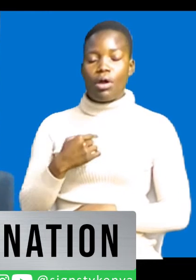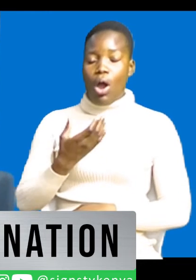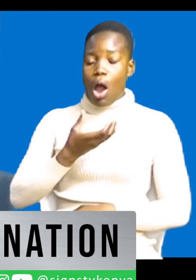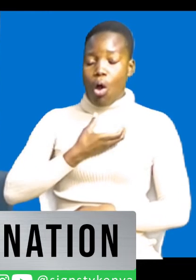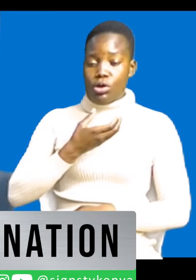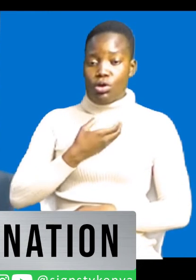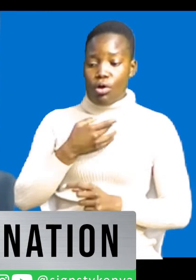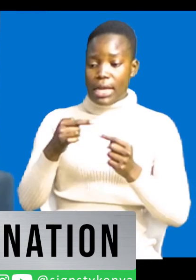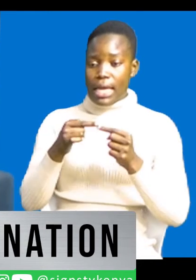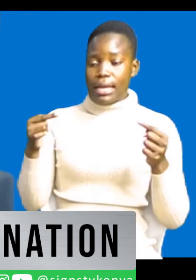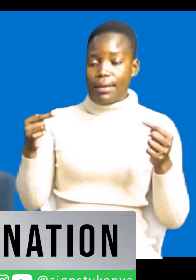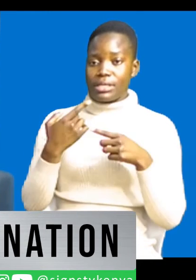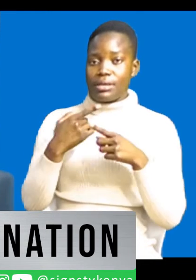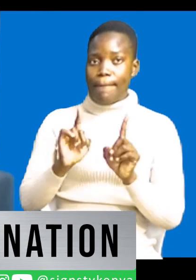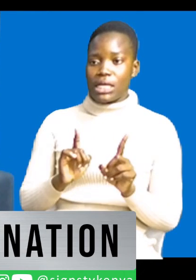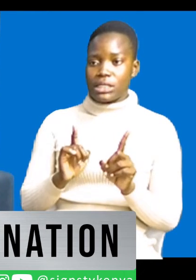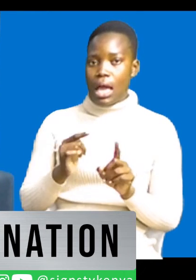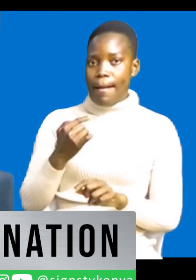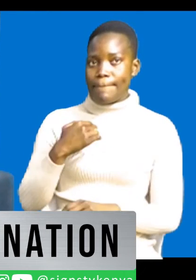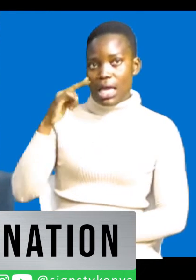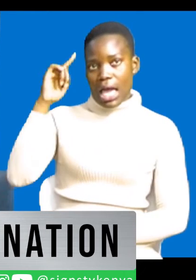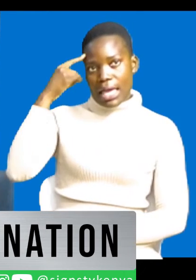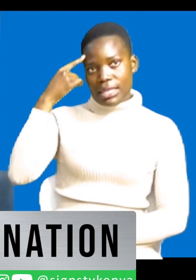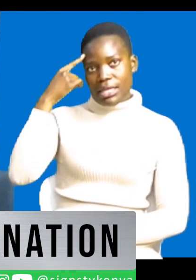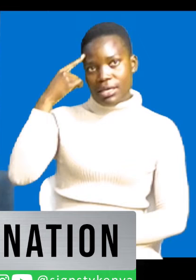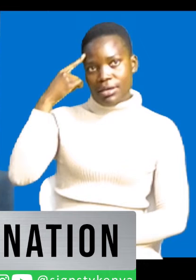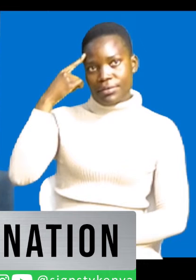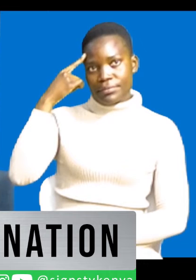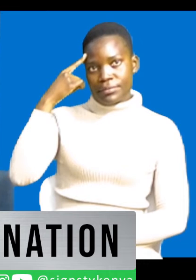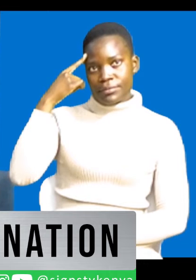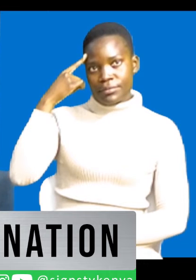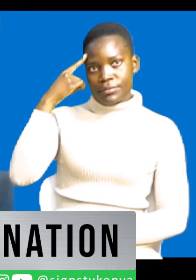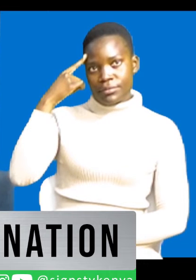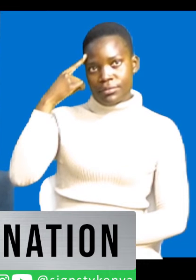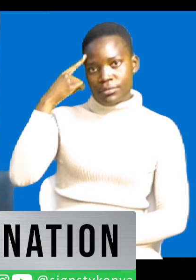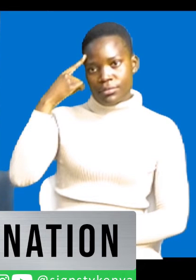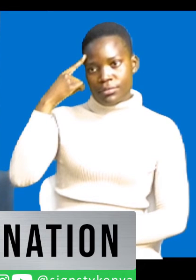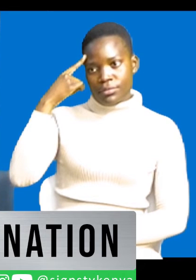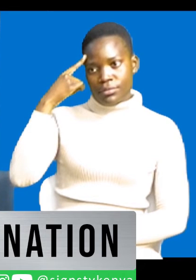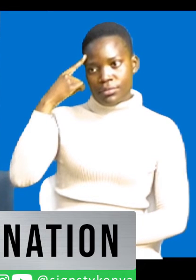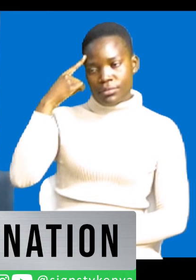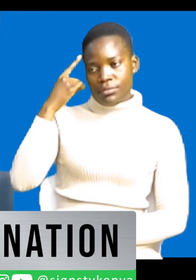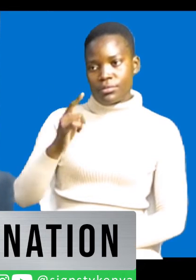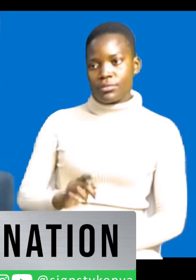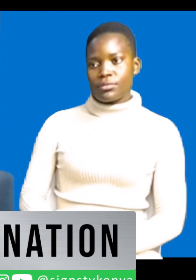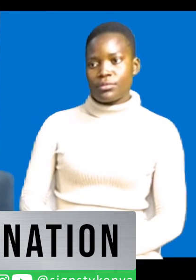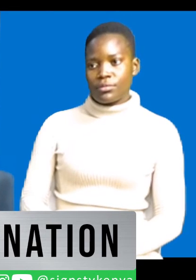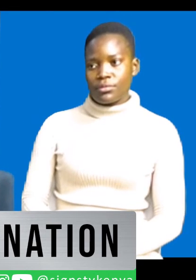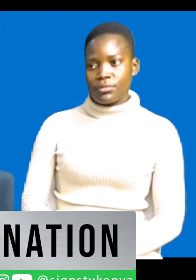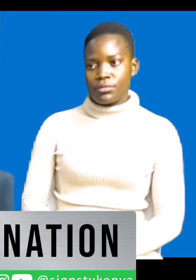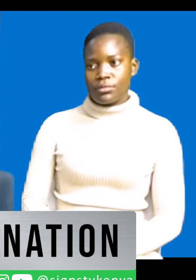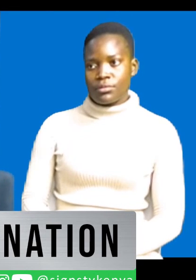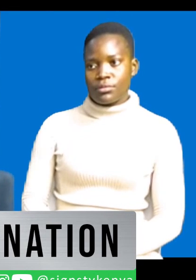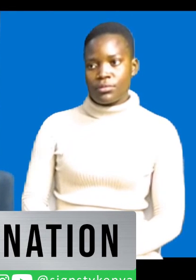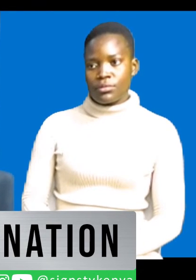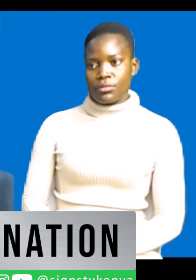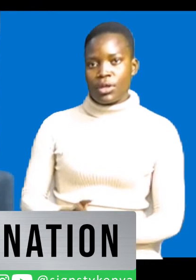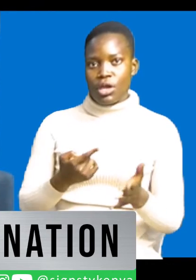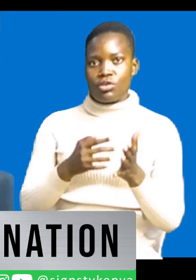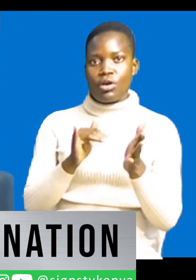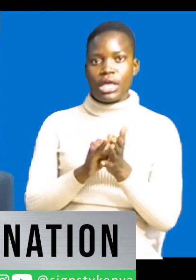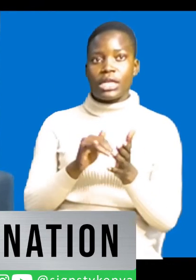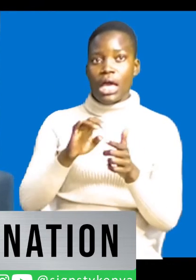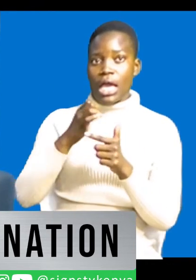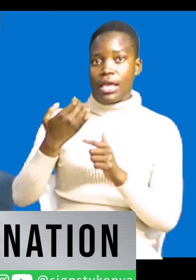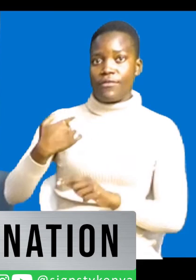that. But I think some strong women have come out to show that even us, we can